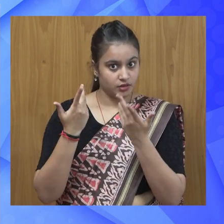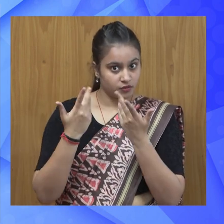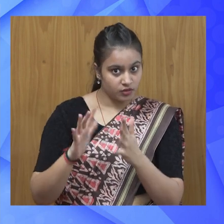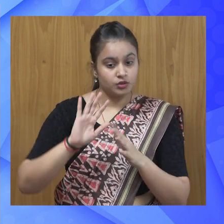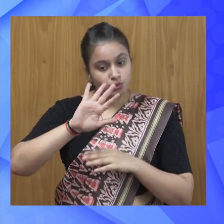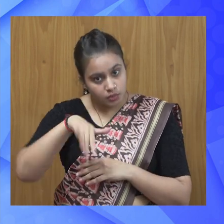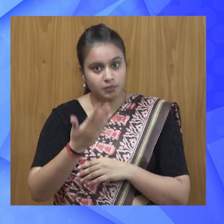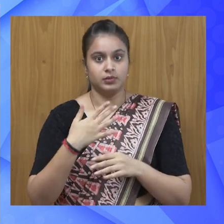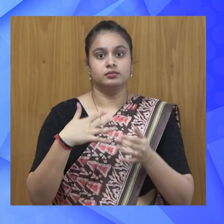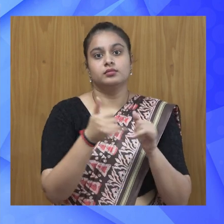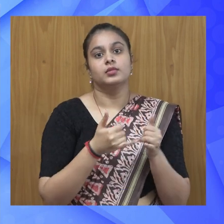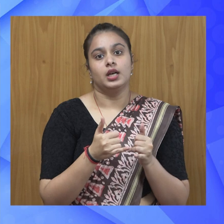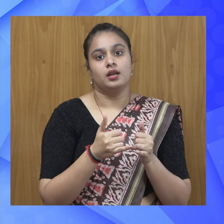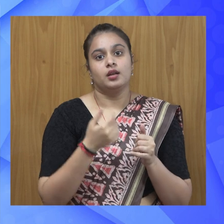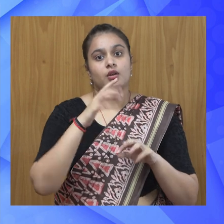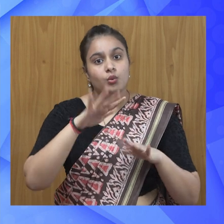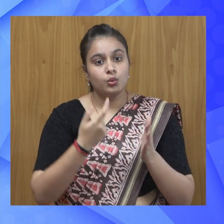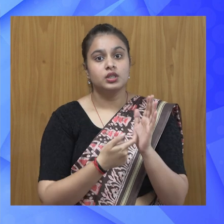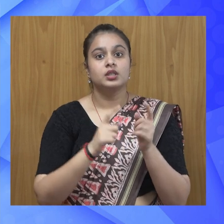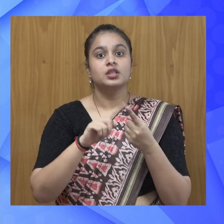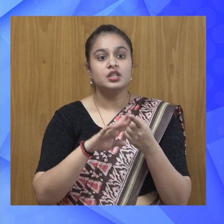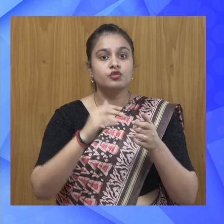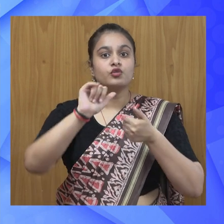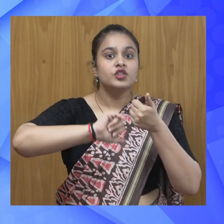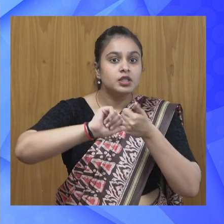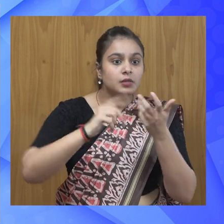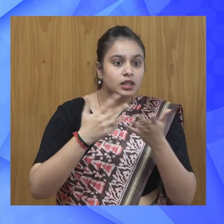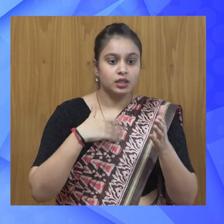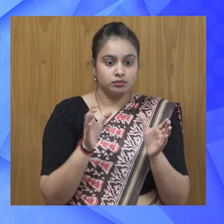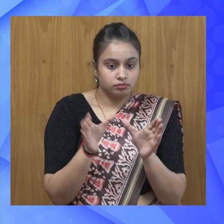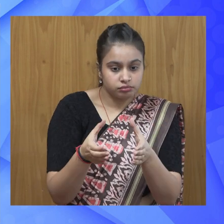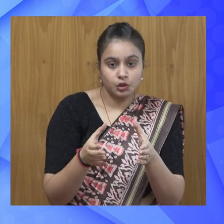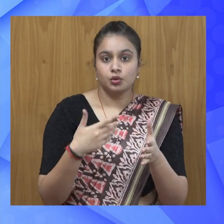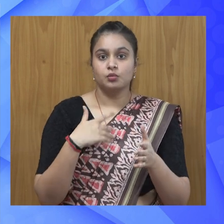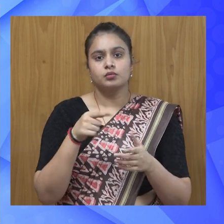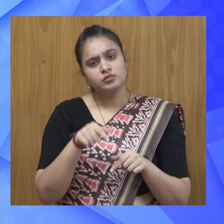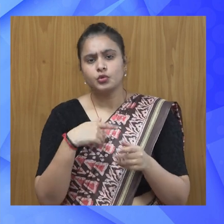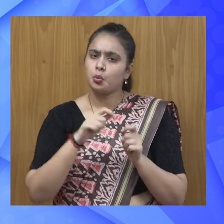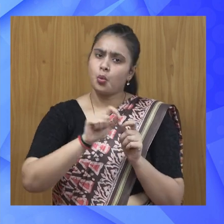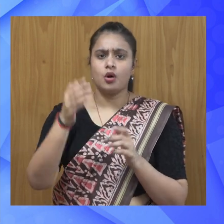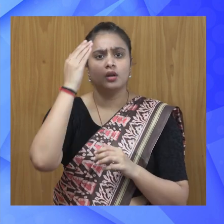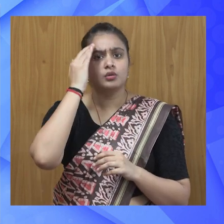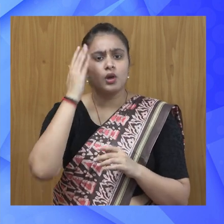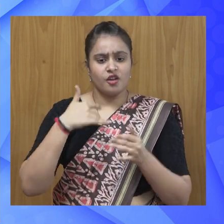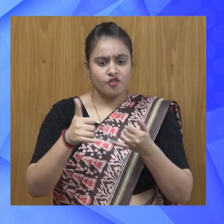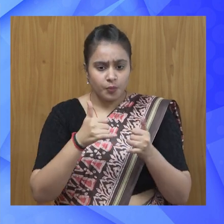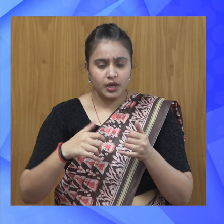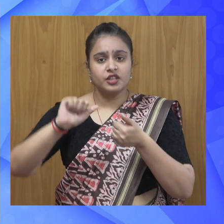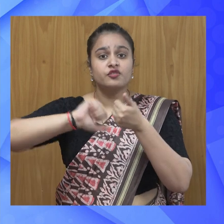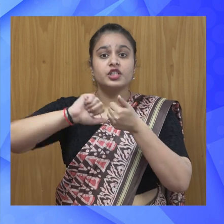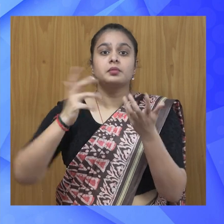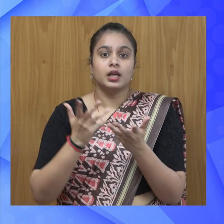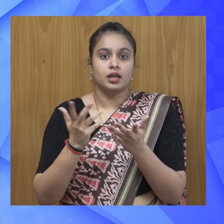that game, usme dekhiye, uska review dekhiye, feedback dekhiye, community groups mein aapko sab pata chal jata hai ki ye game ka kya feedback